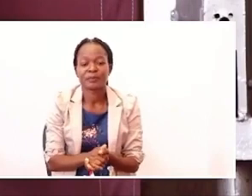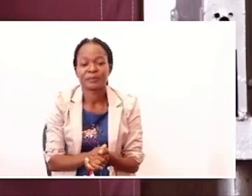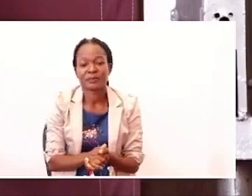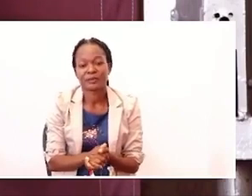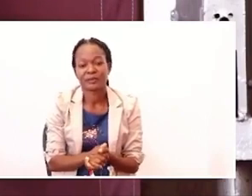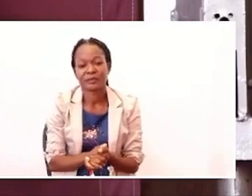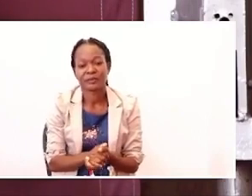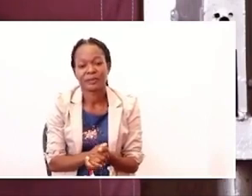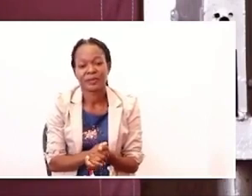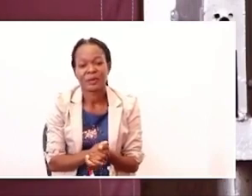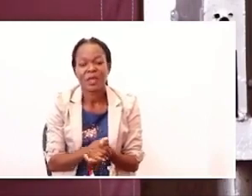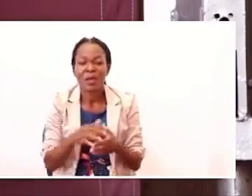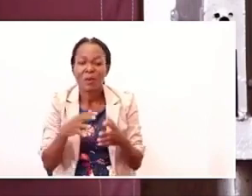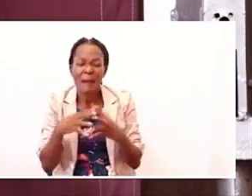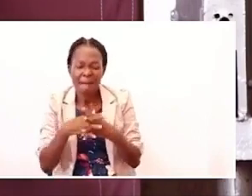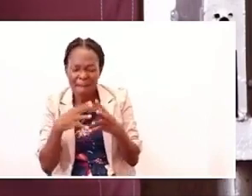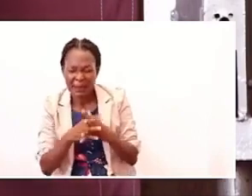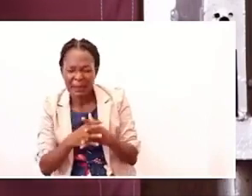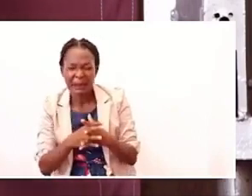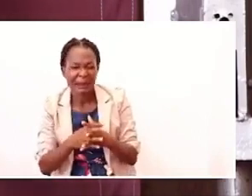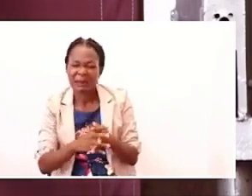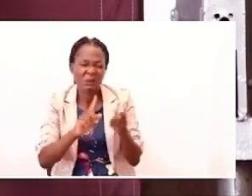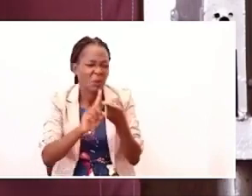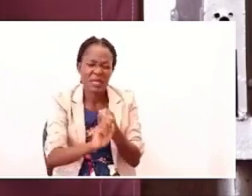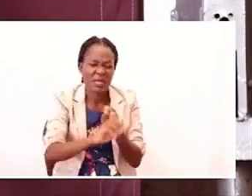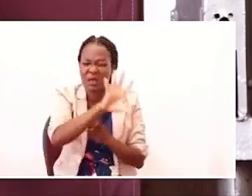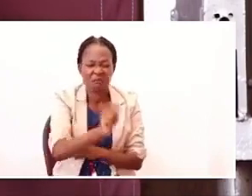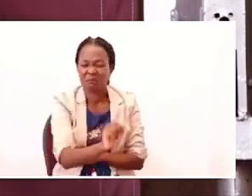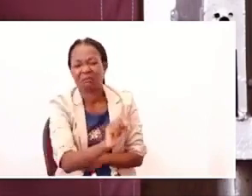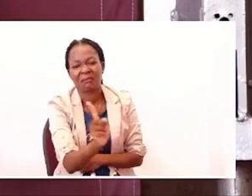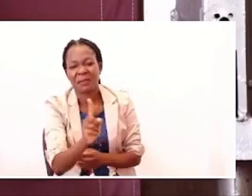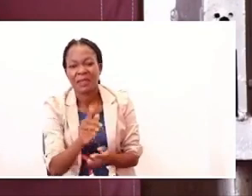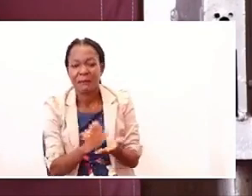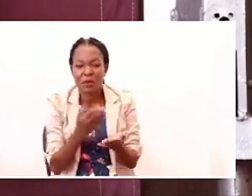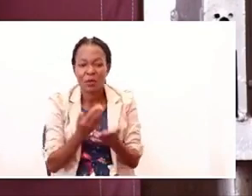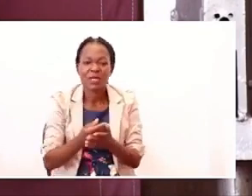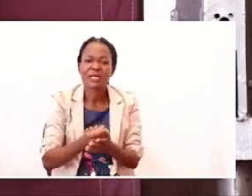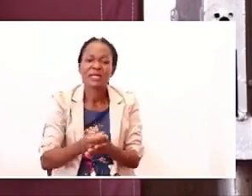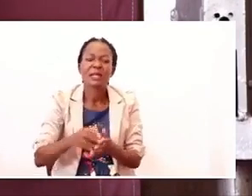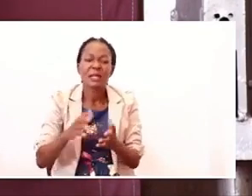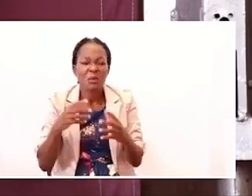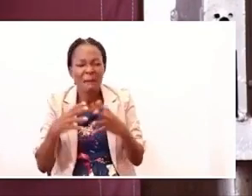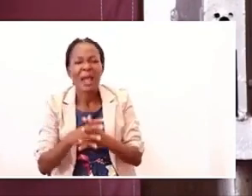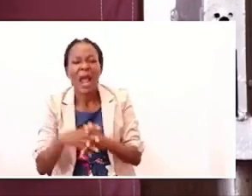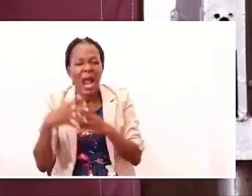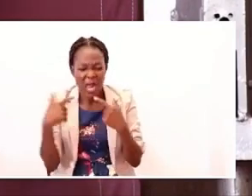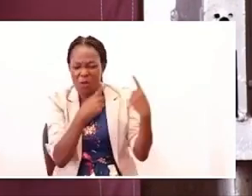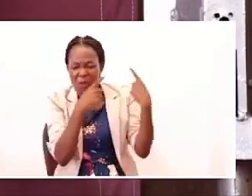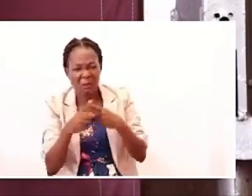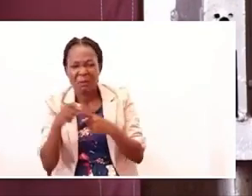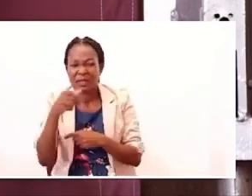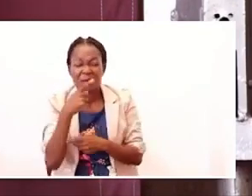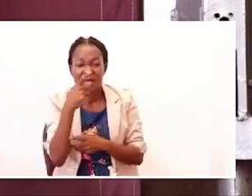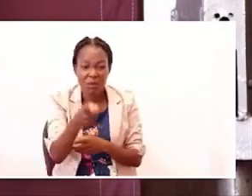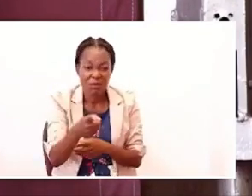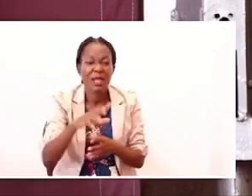is actually inappropriate for Africa, because the initial arguments that